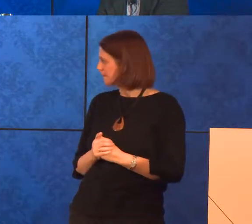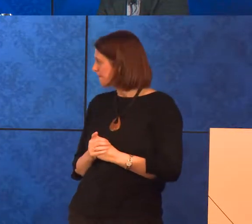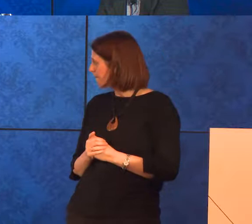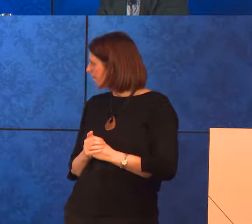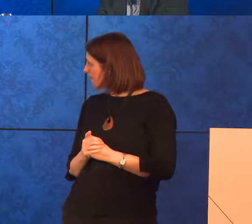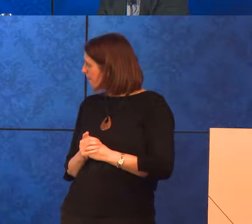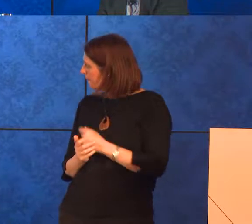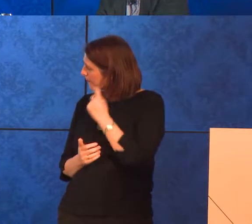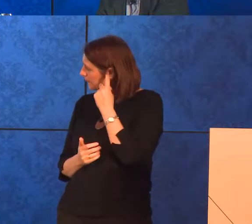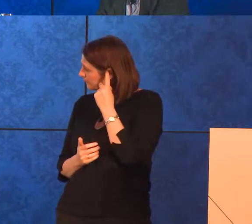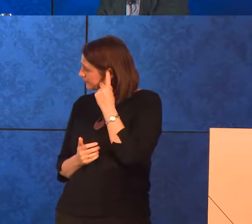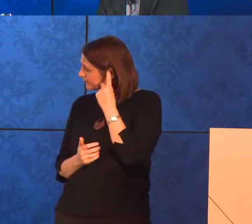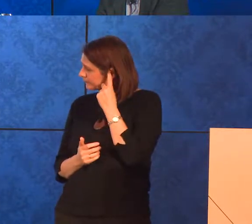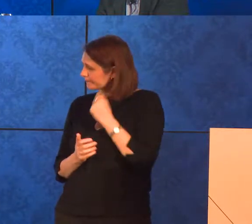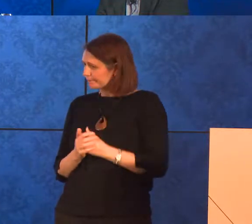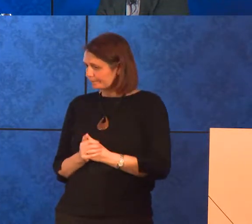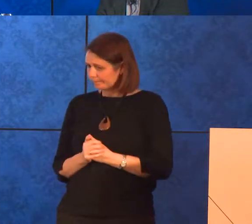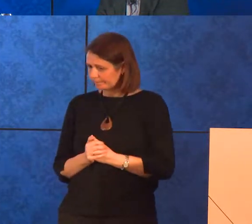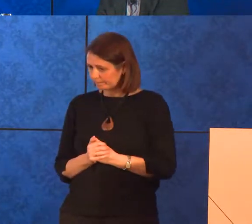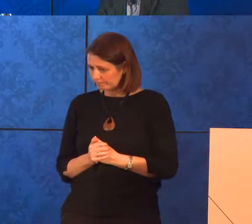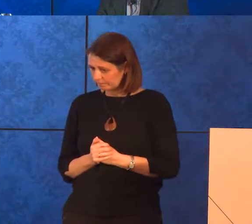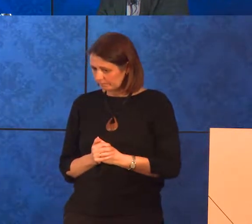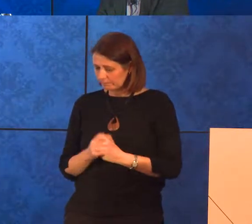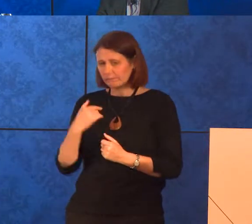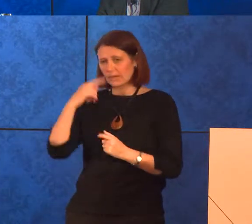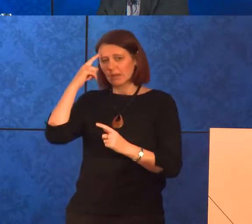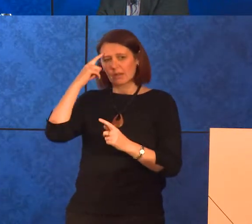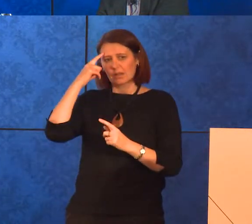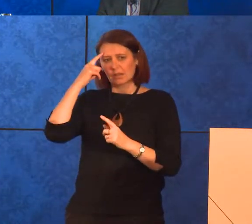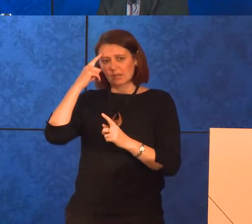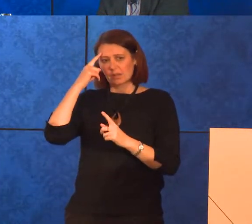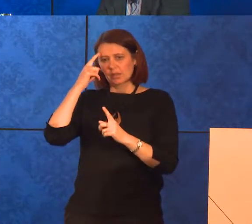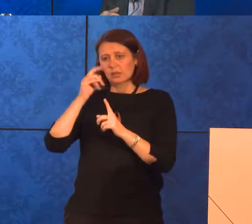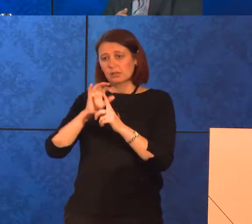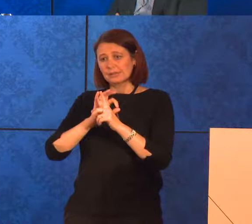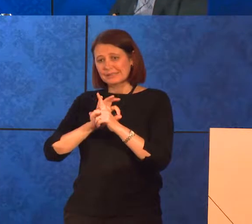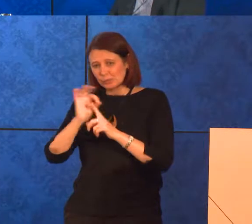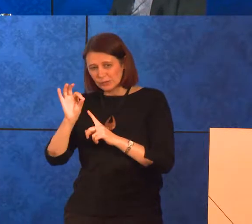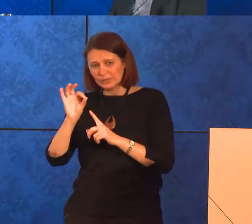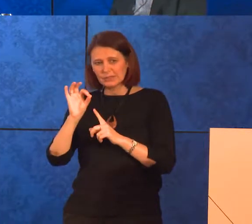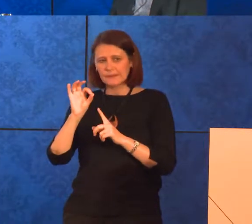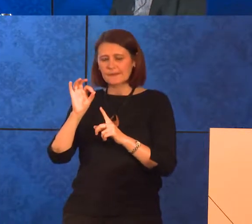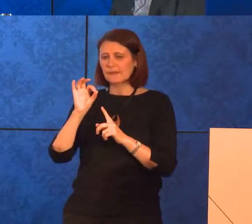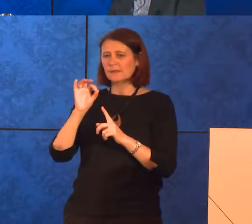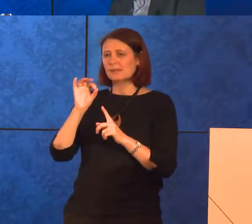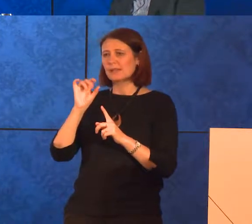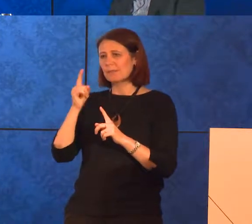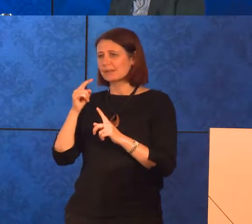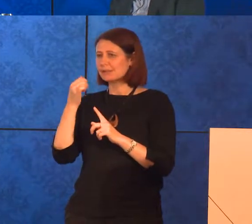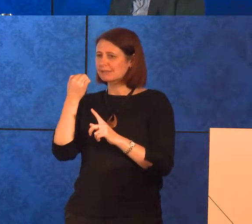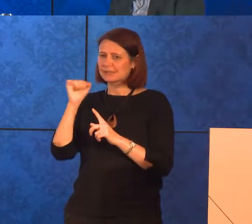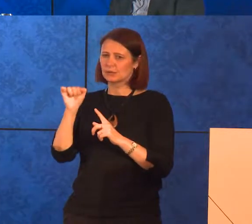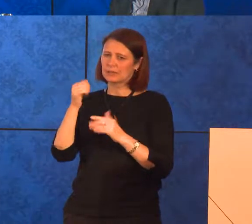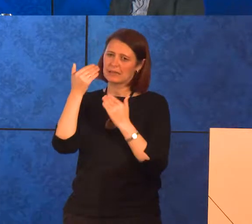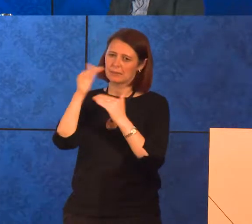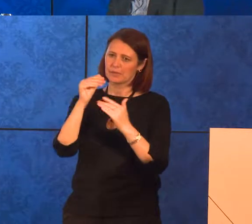imagine. I think there are I think it's getting better, but I think there are still some really limited understandings